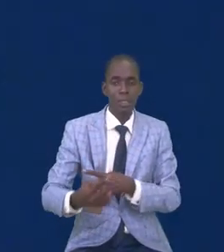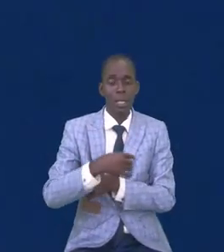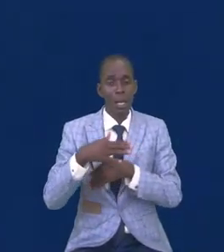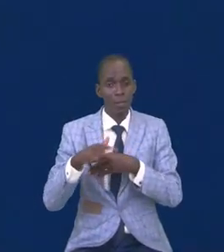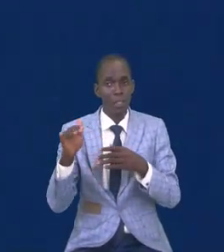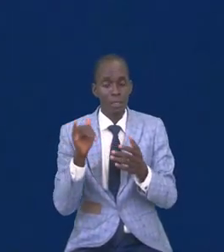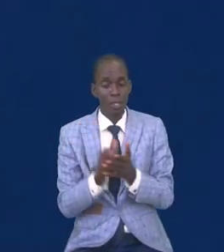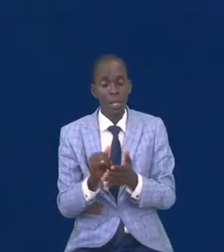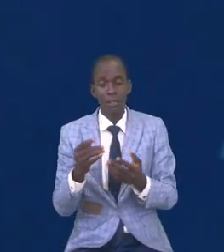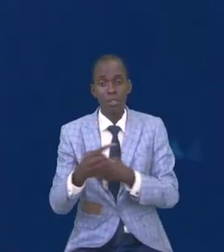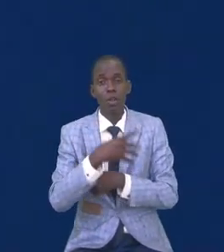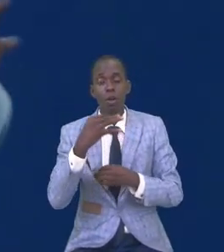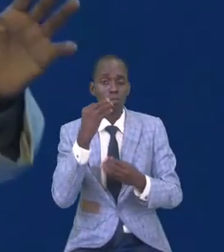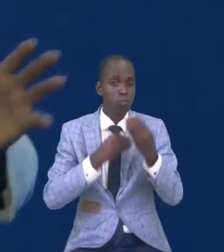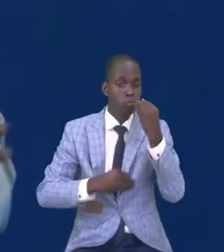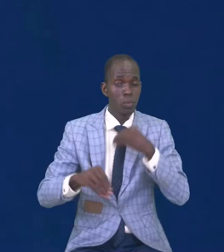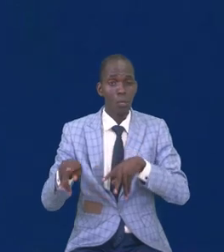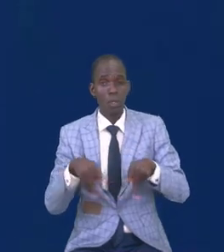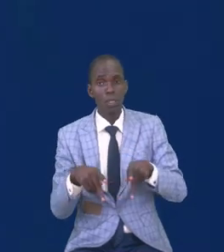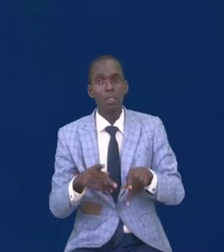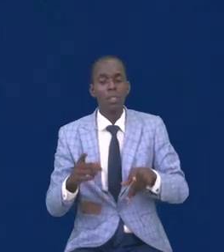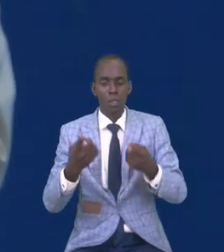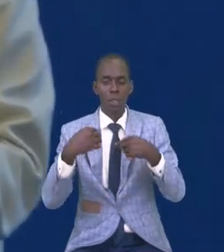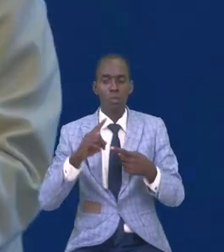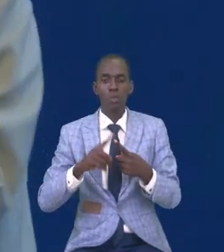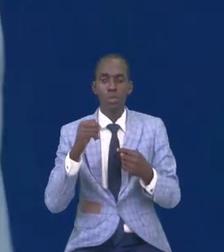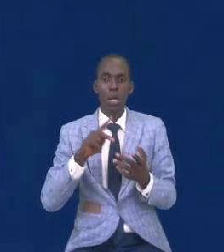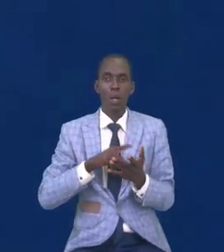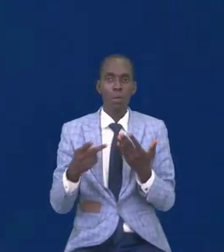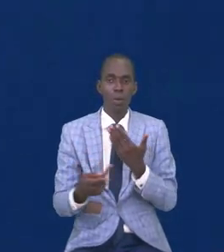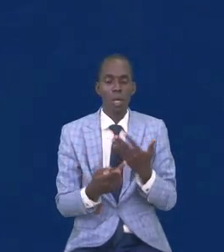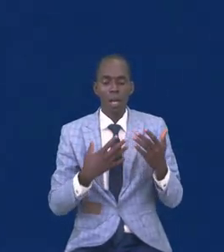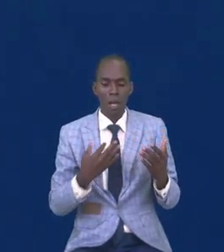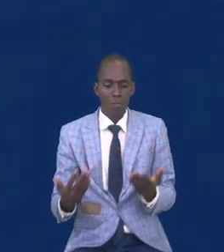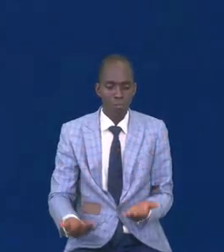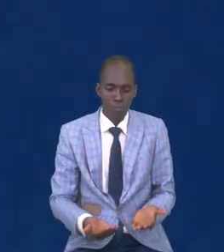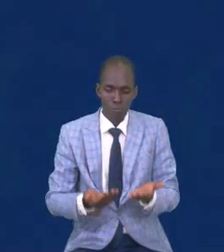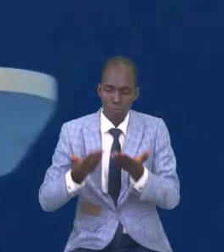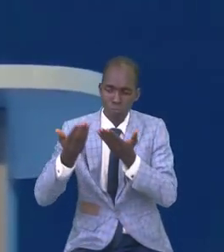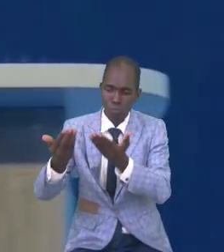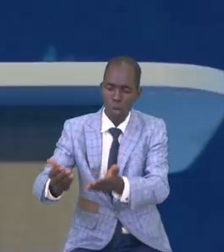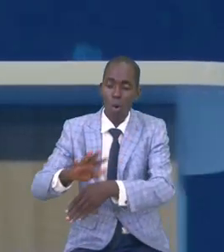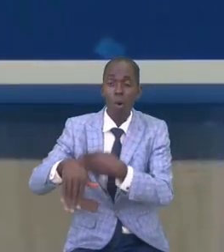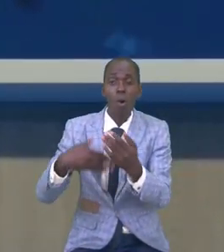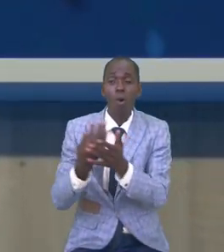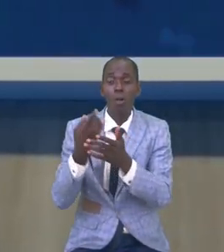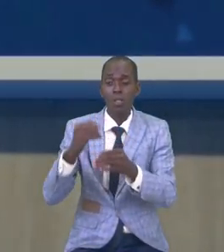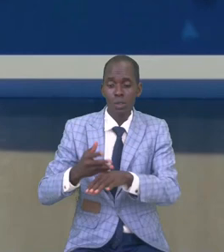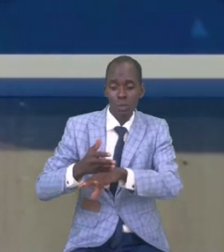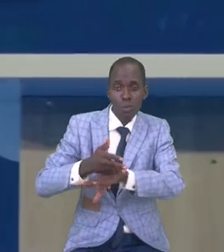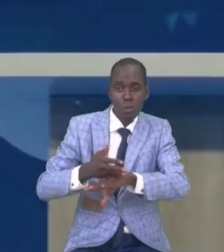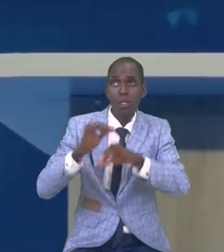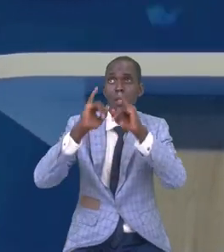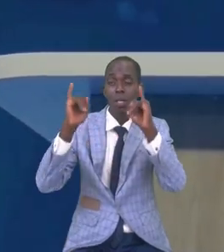their celebration, they came to the crusade and handed over all the idols of wood and